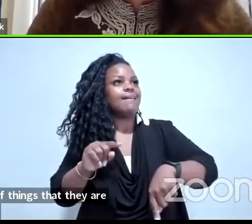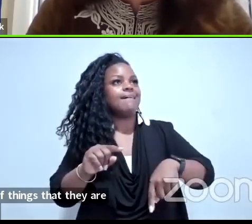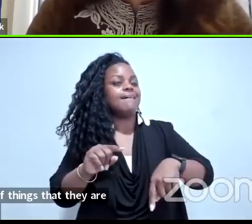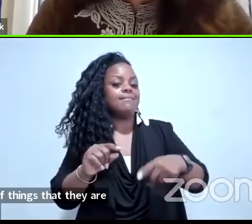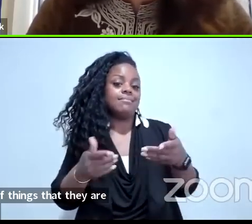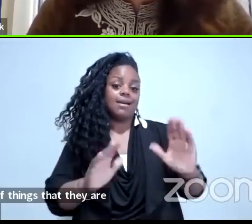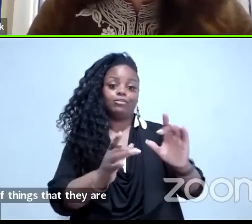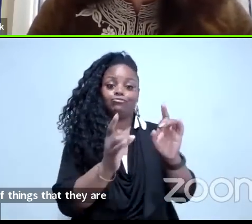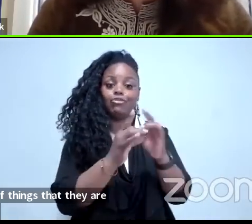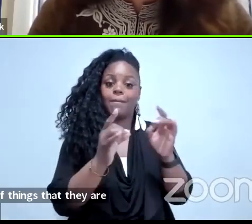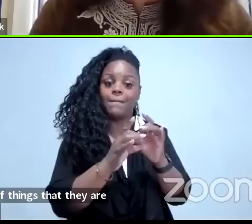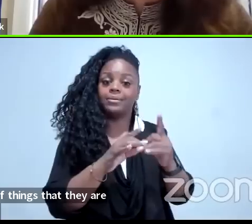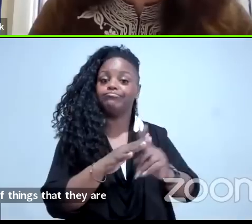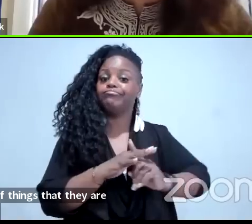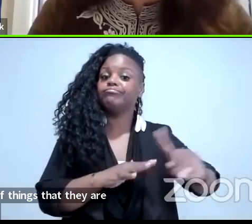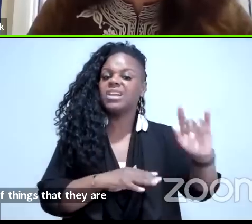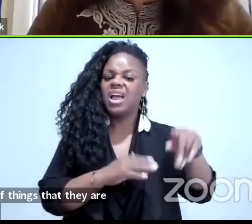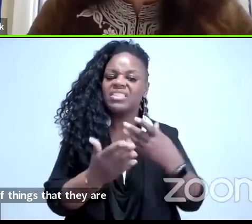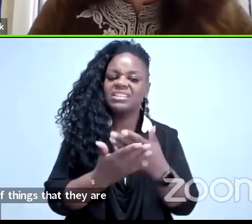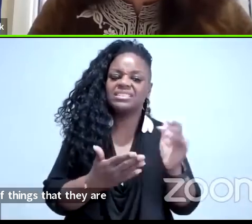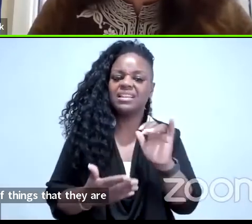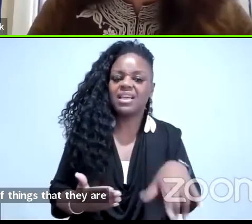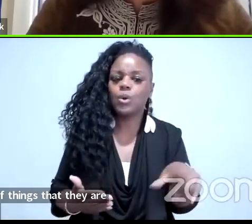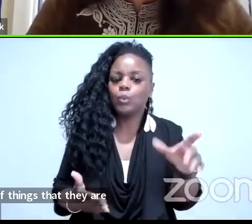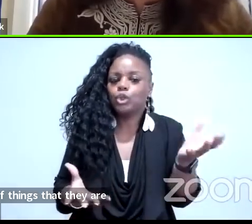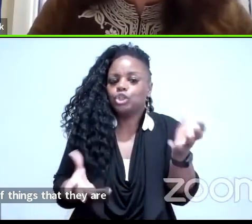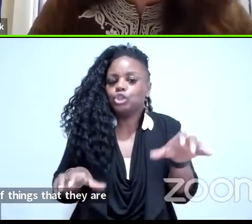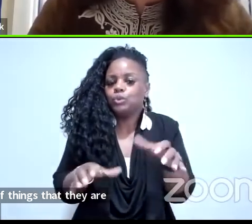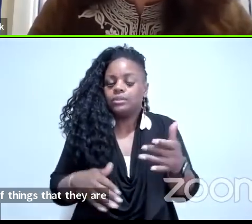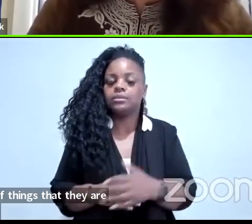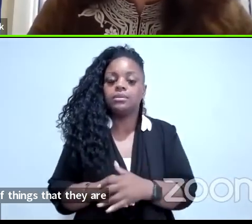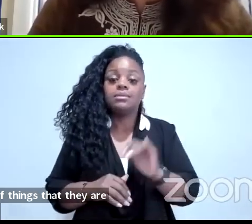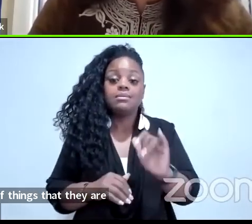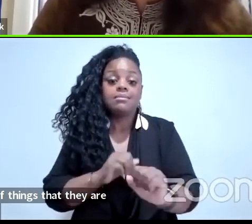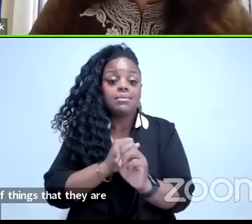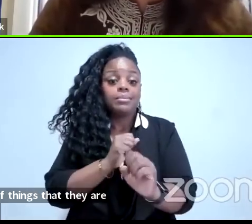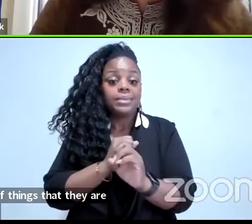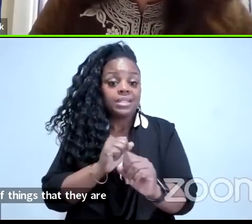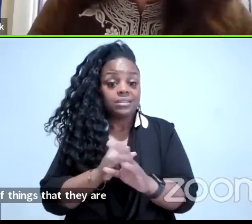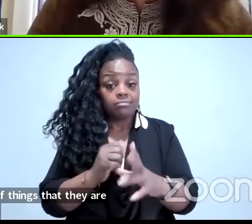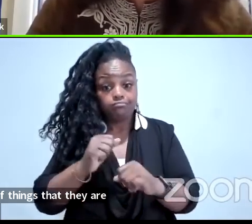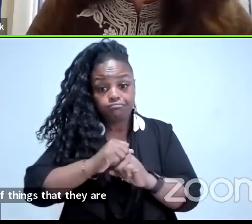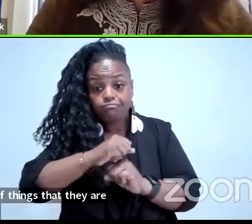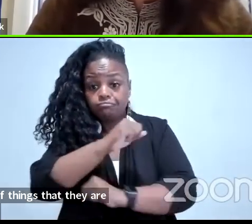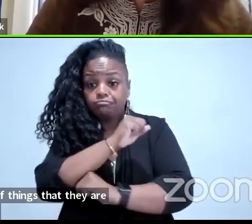campaign isn't fundamentally different from any previous campaigns. I mean,